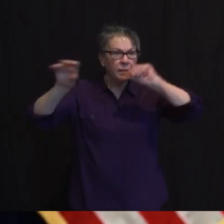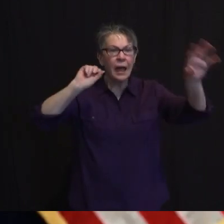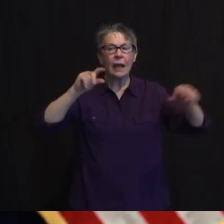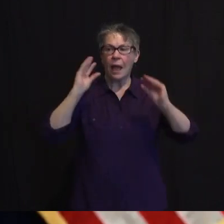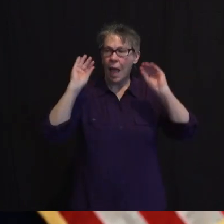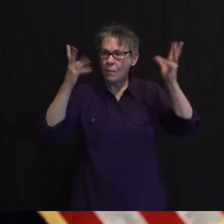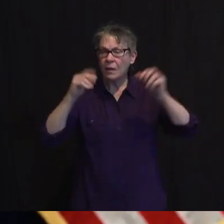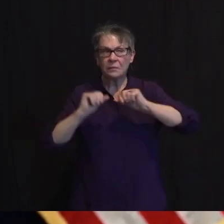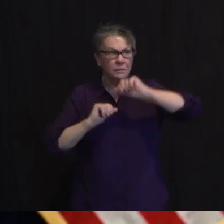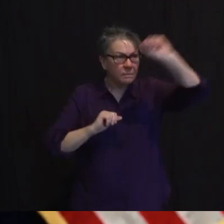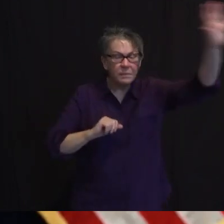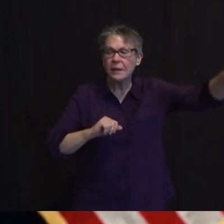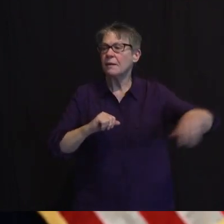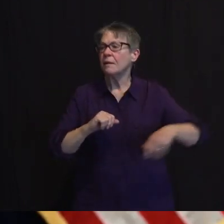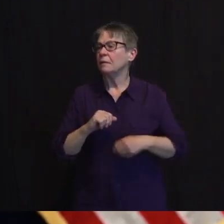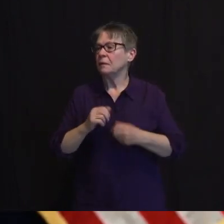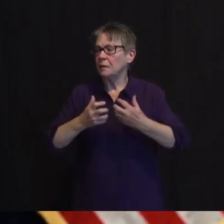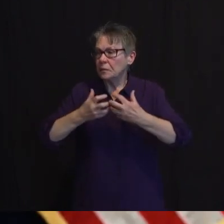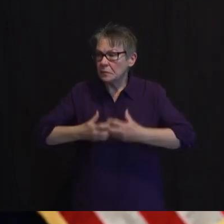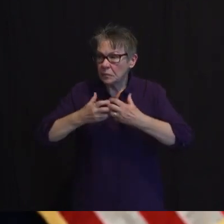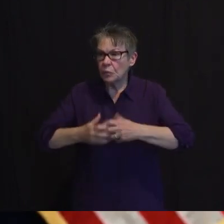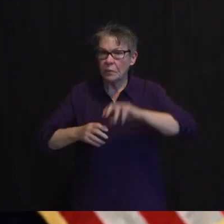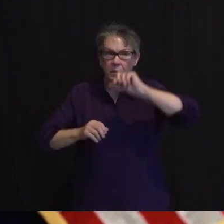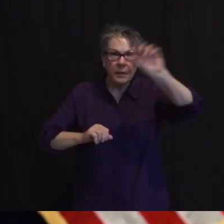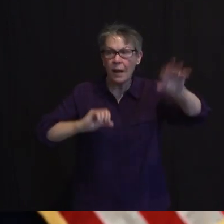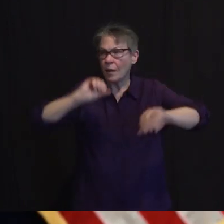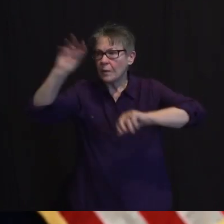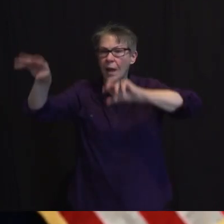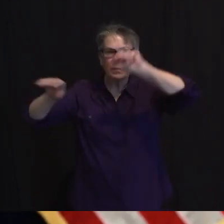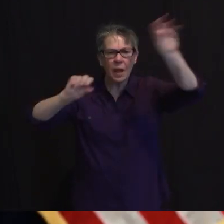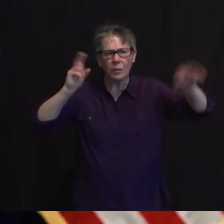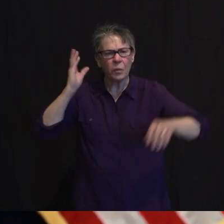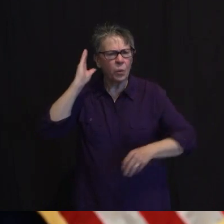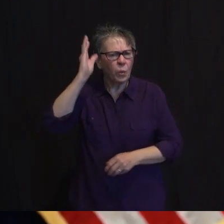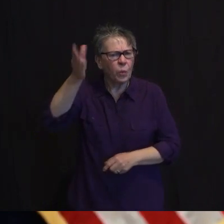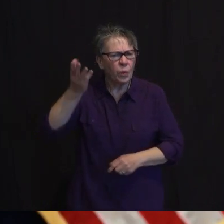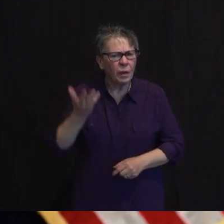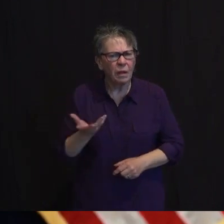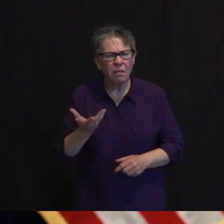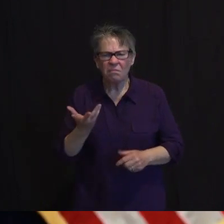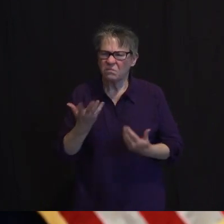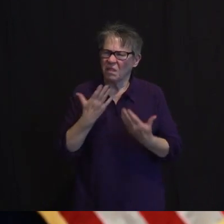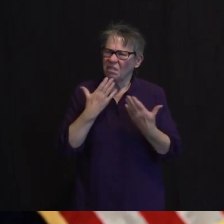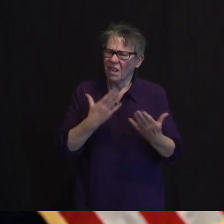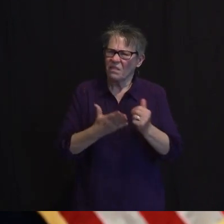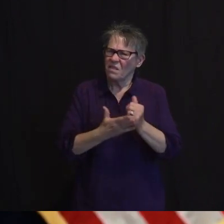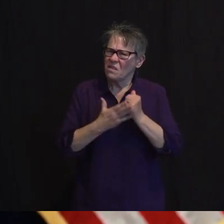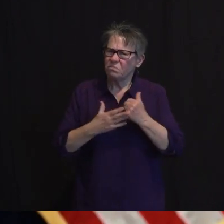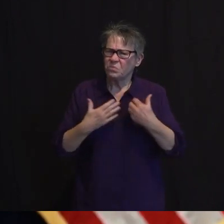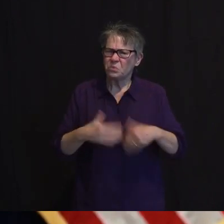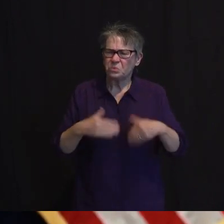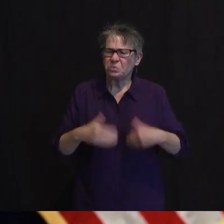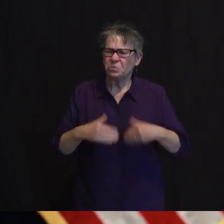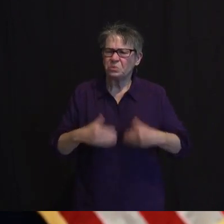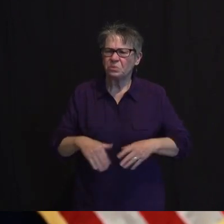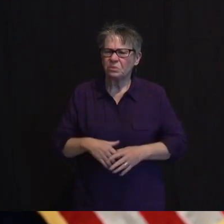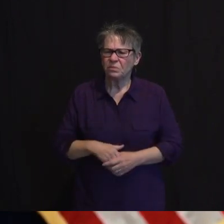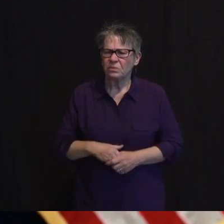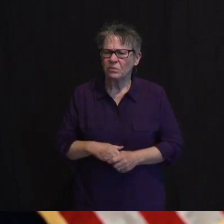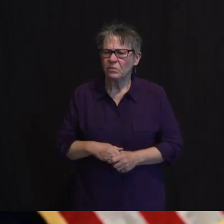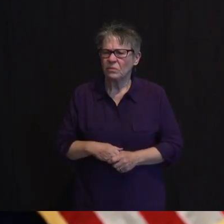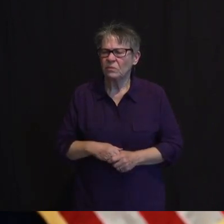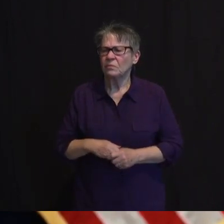going to start with you. Brendan has got the microphone. Good afternoon. At what point does the ventilator